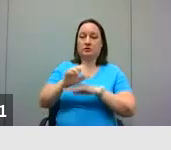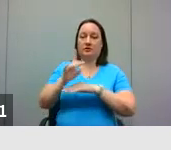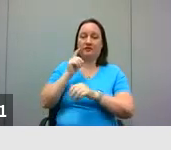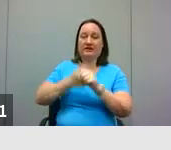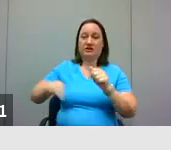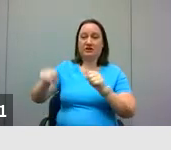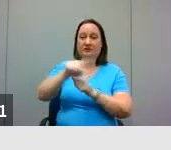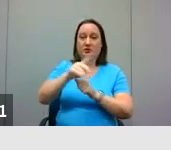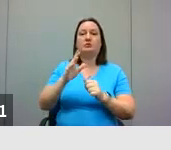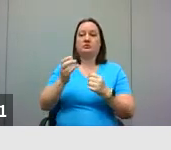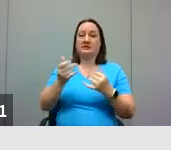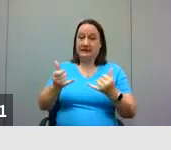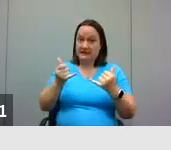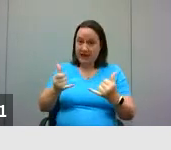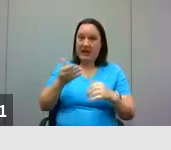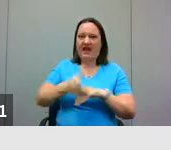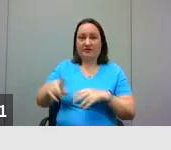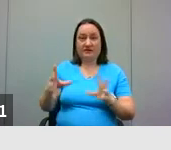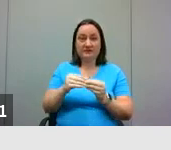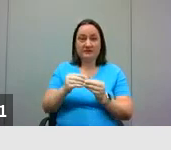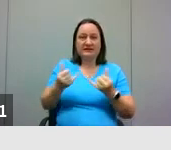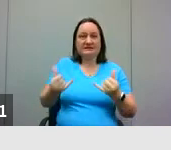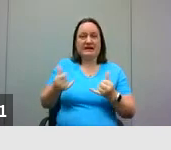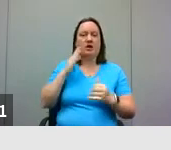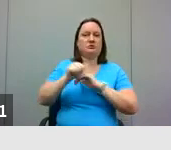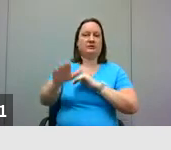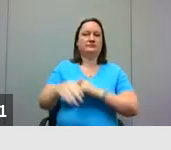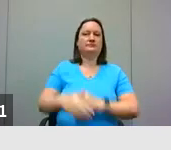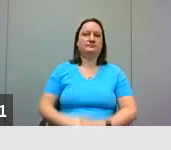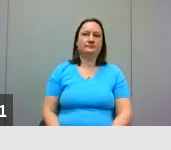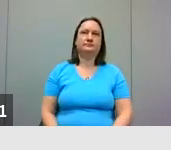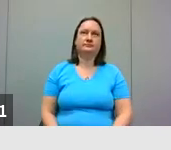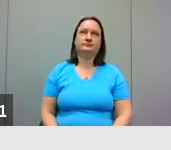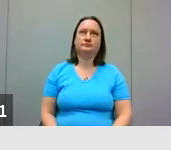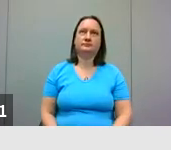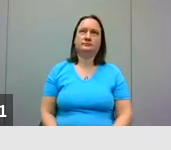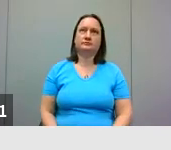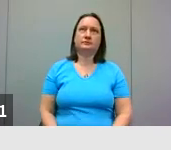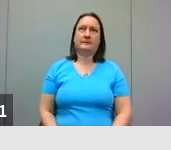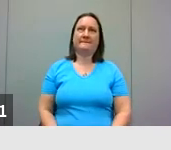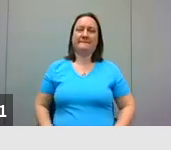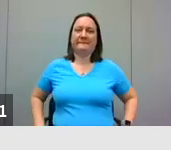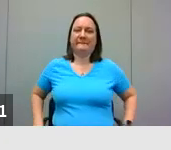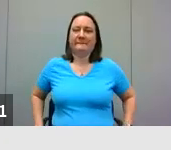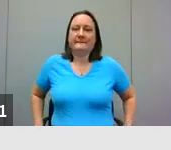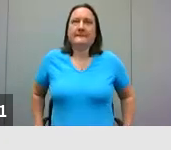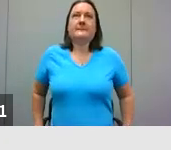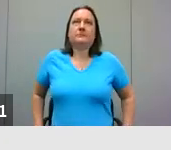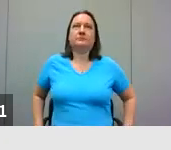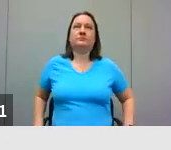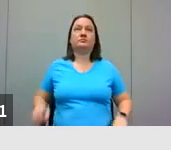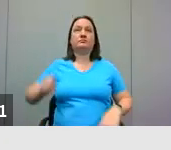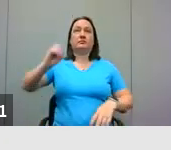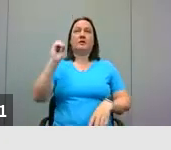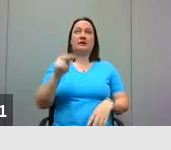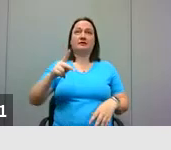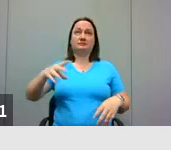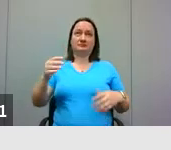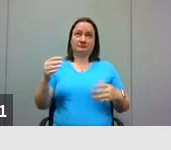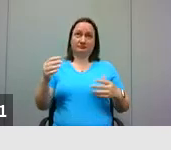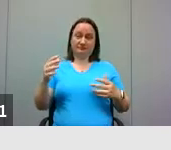come to you today. Okay? Okay, so that's all I should really highlight there.